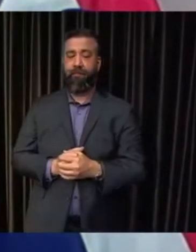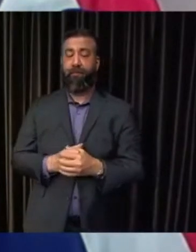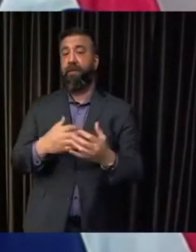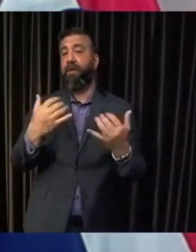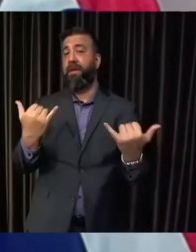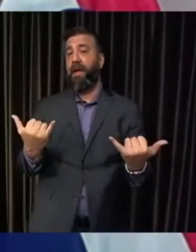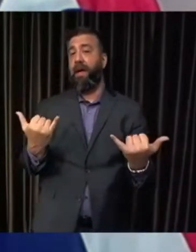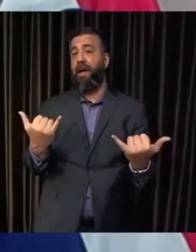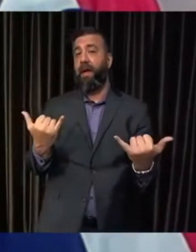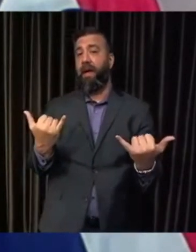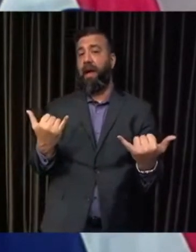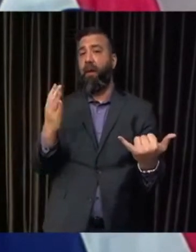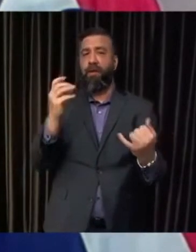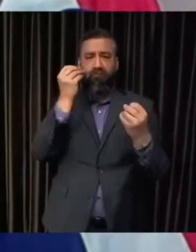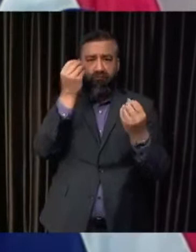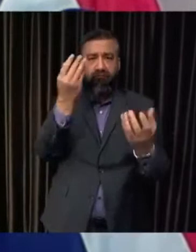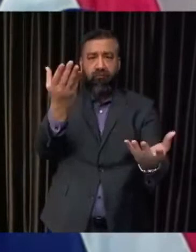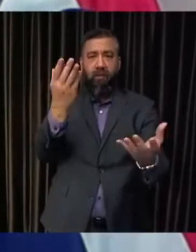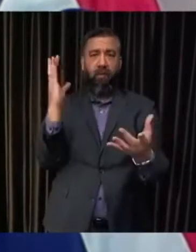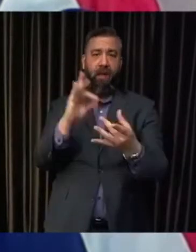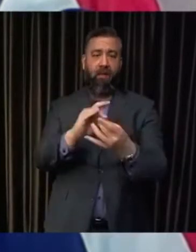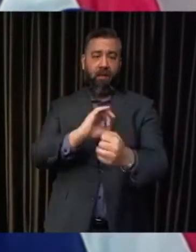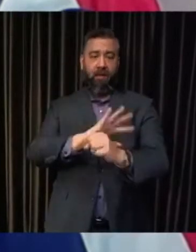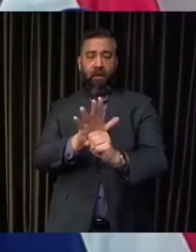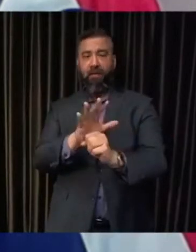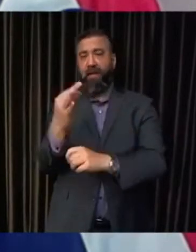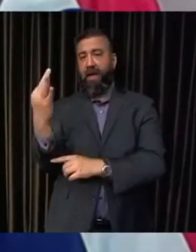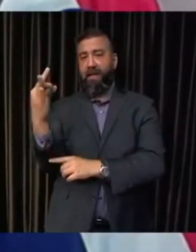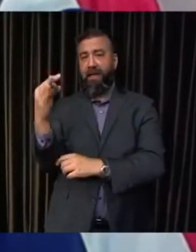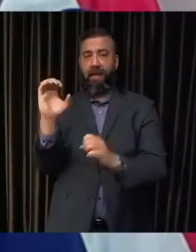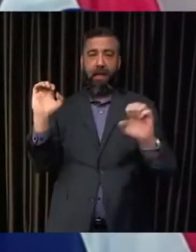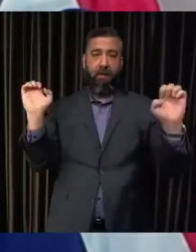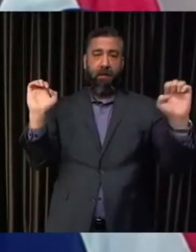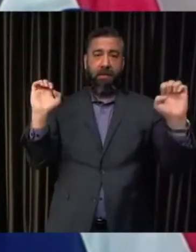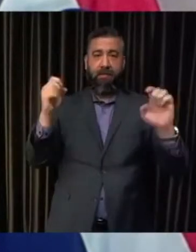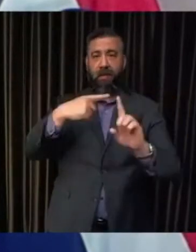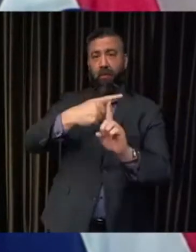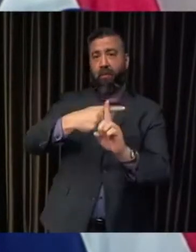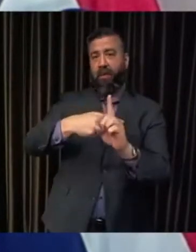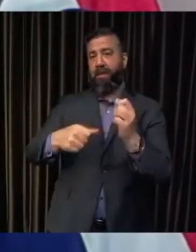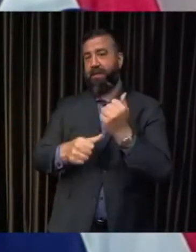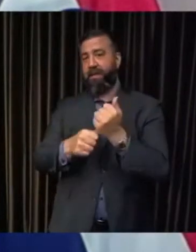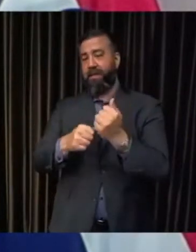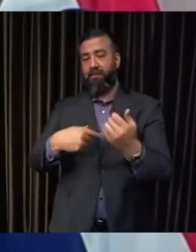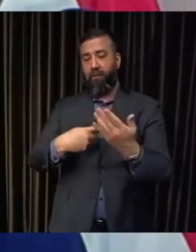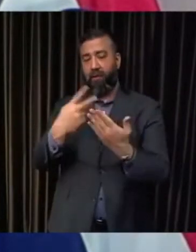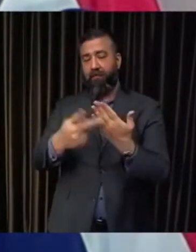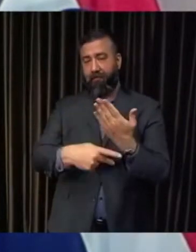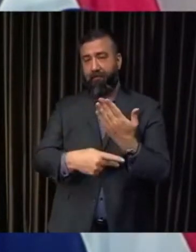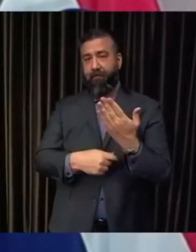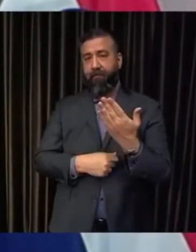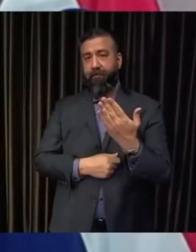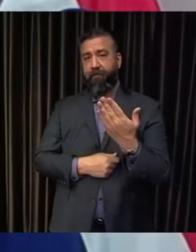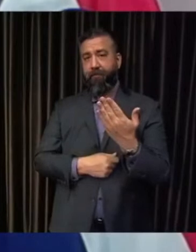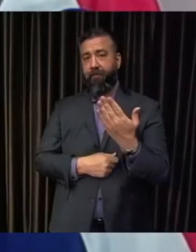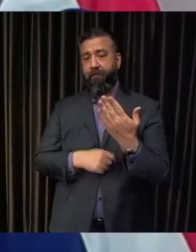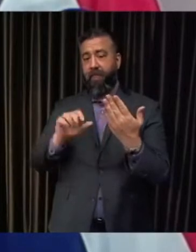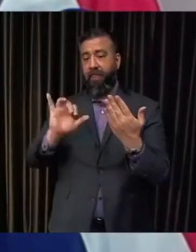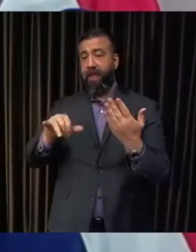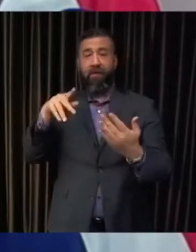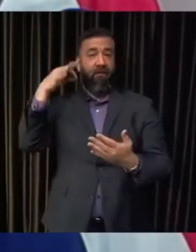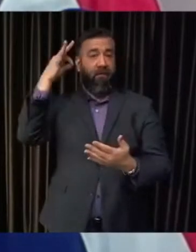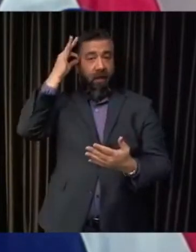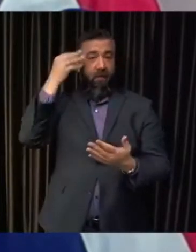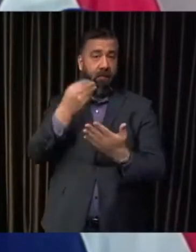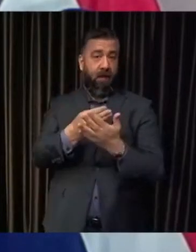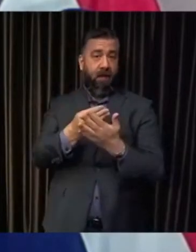to give a couple of updates on the COVID-19 Emergency Rental Assistance Program as well. These are federal funds